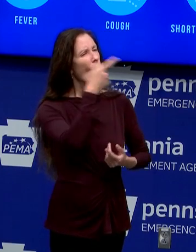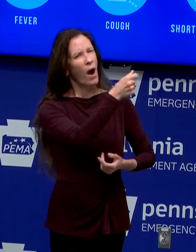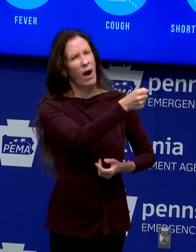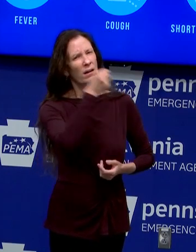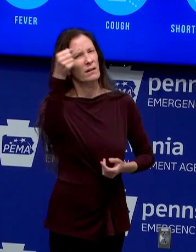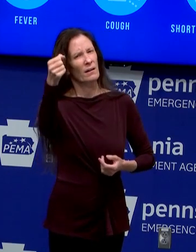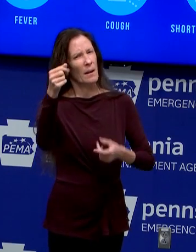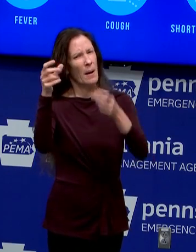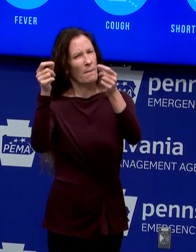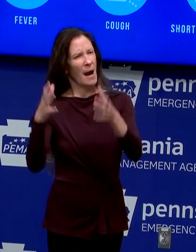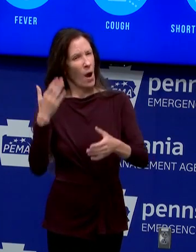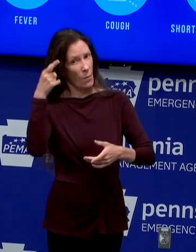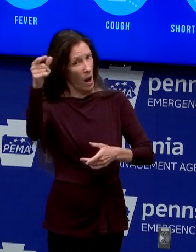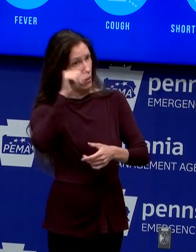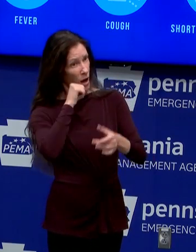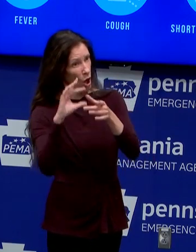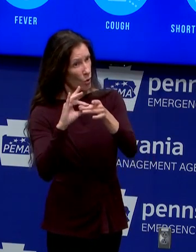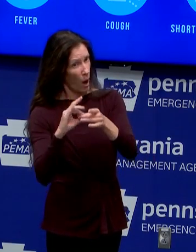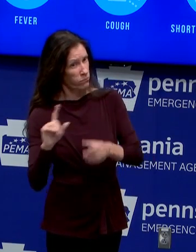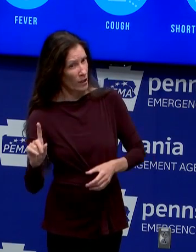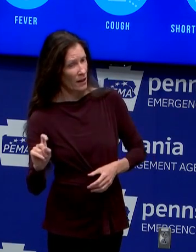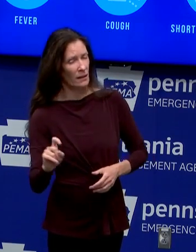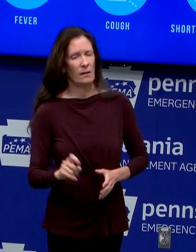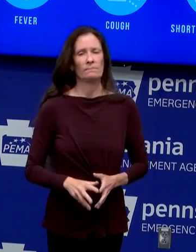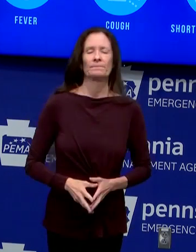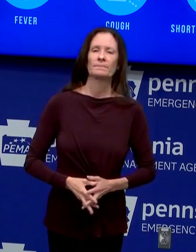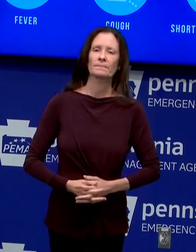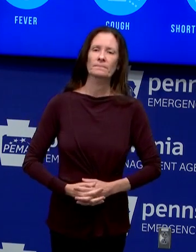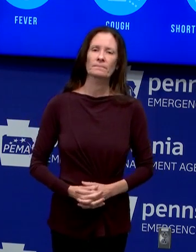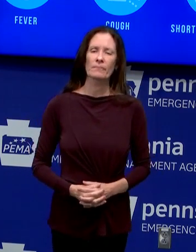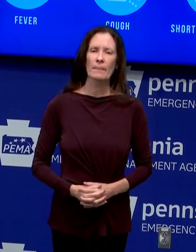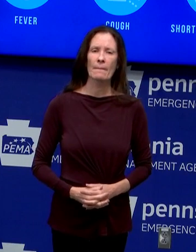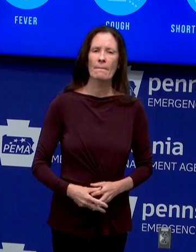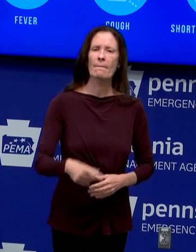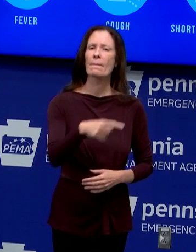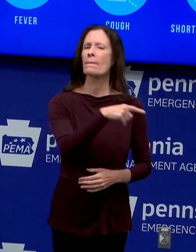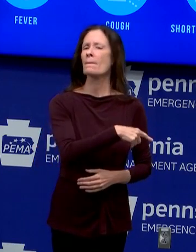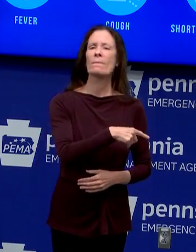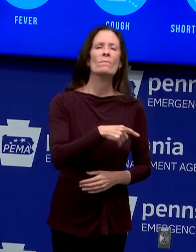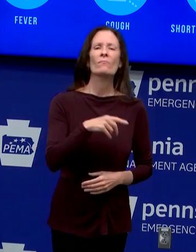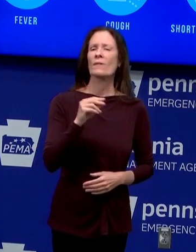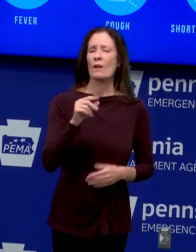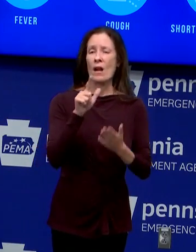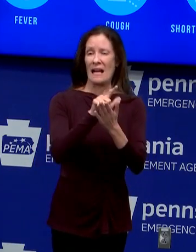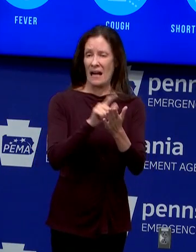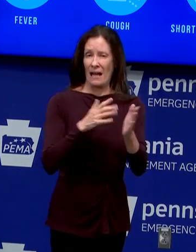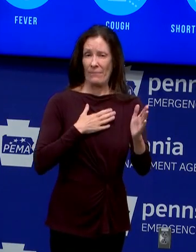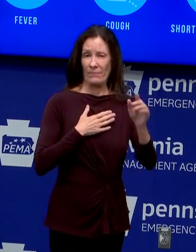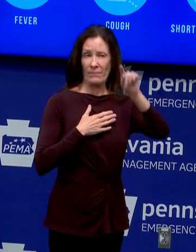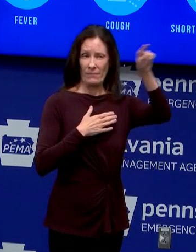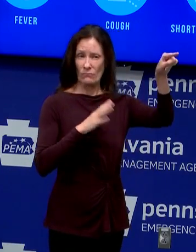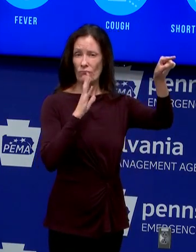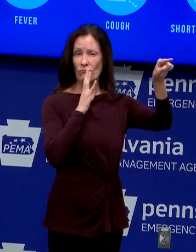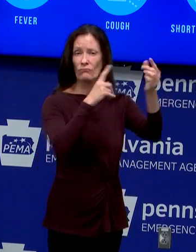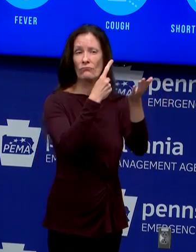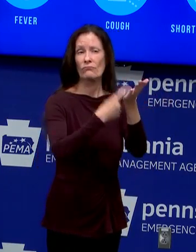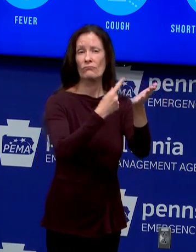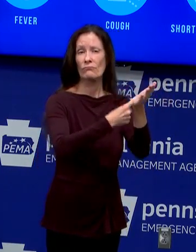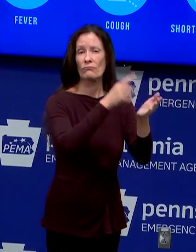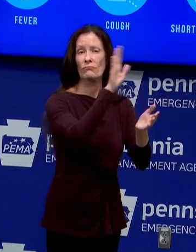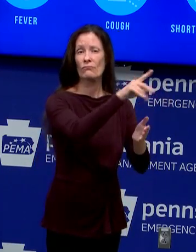manager at Brighton? So according to our legal experts and our legal team, those are imposed if the